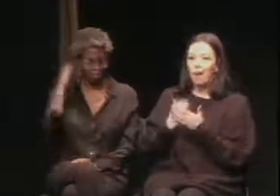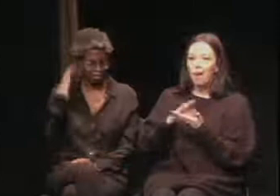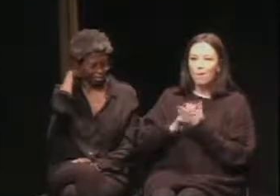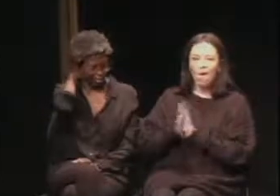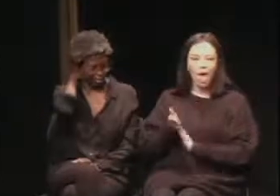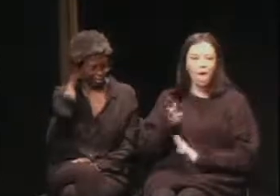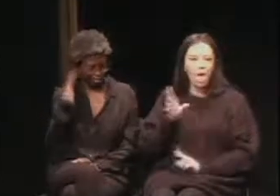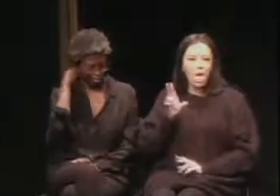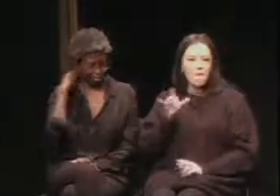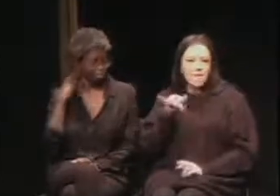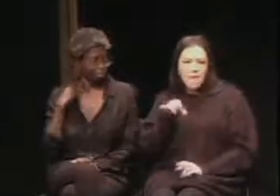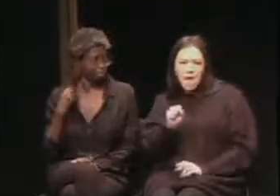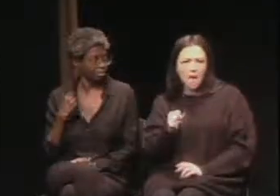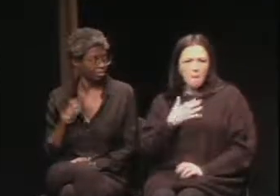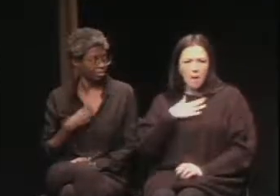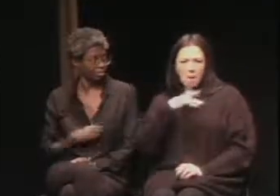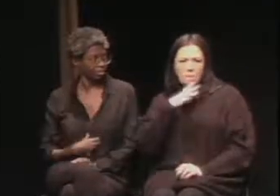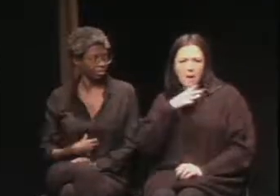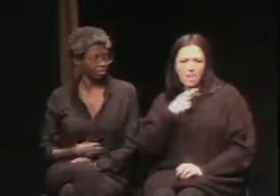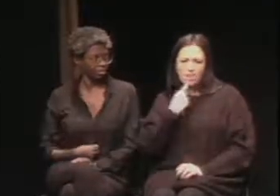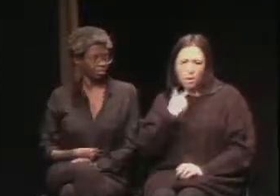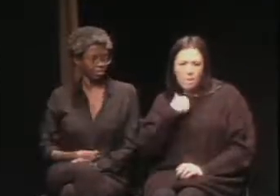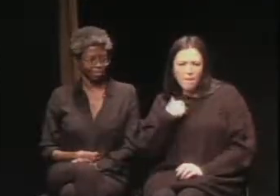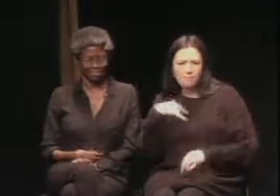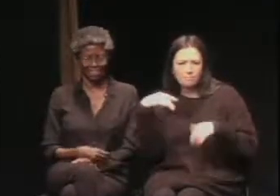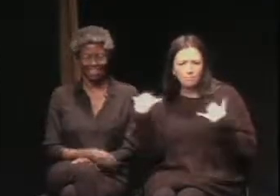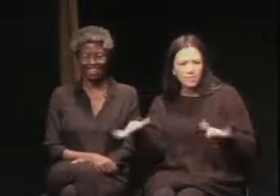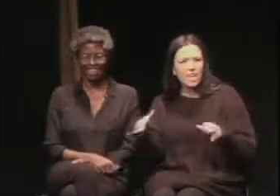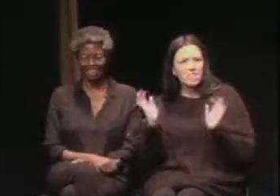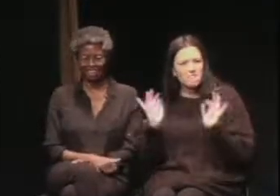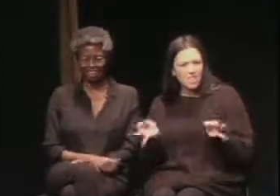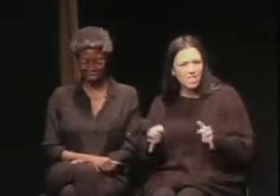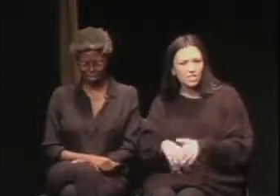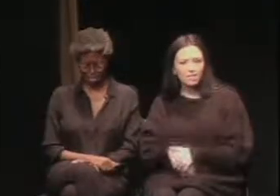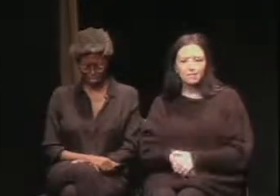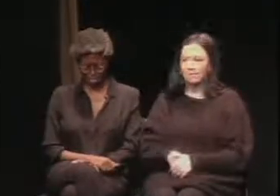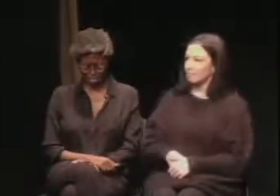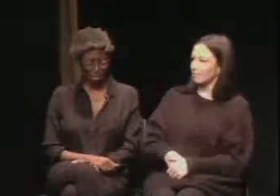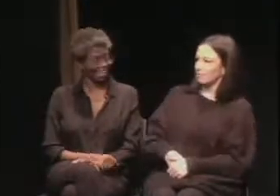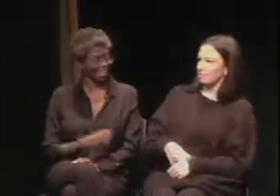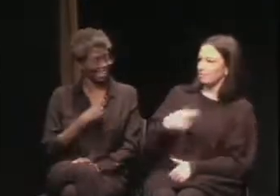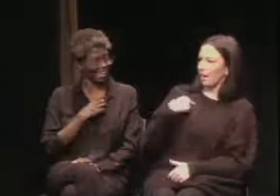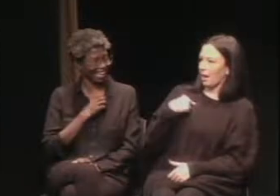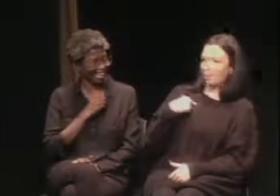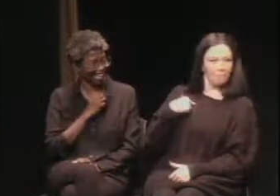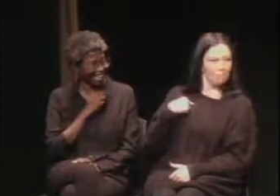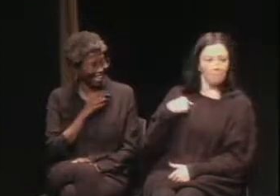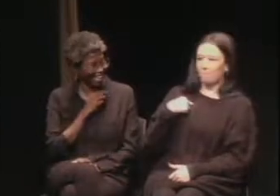up and says, yes, it is, because my mommy told me so. Right. And I was like,